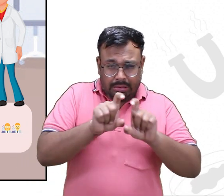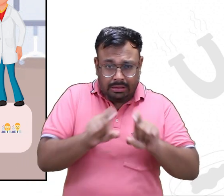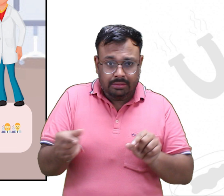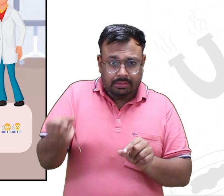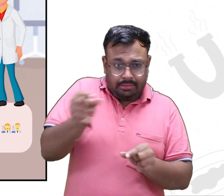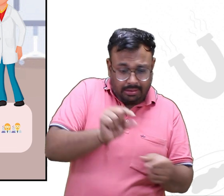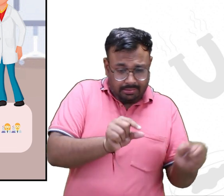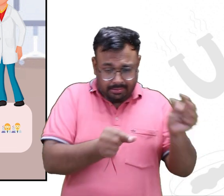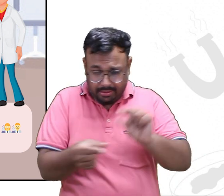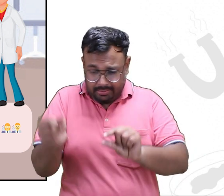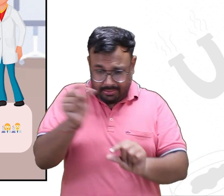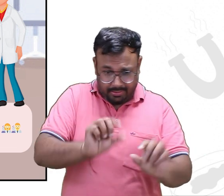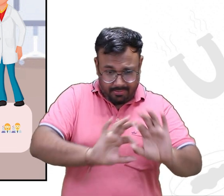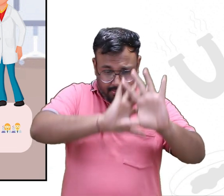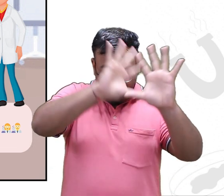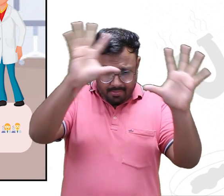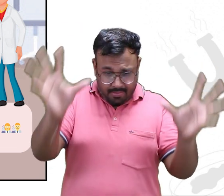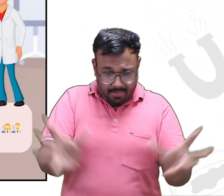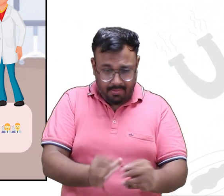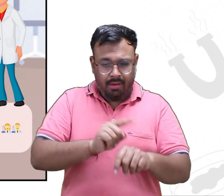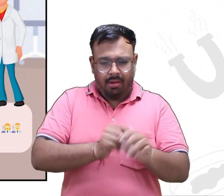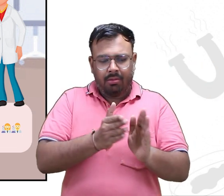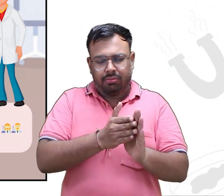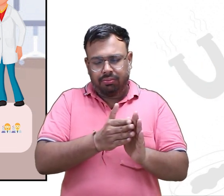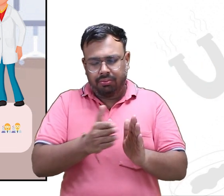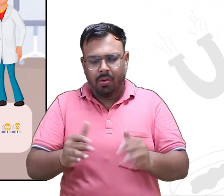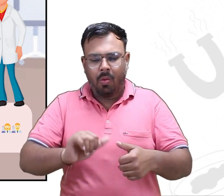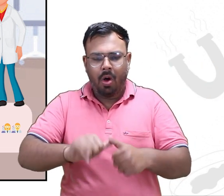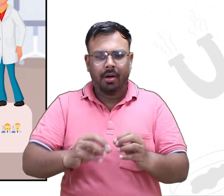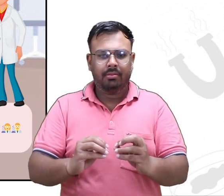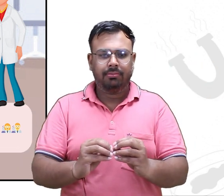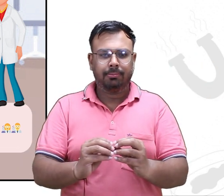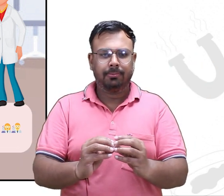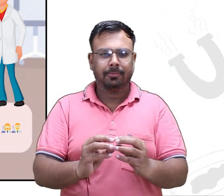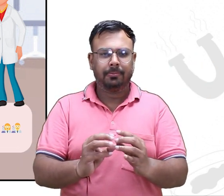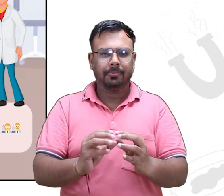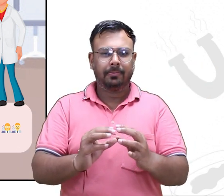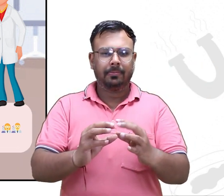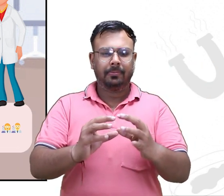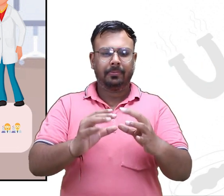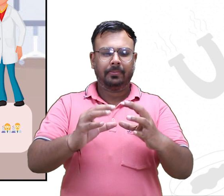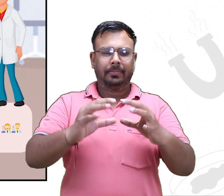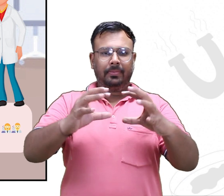It is like growing a rock candy but with far more precision.